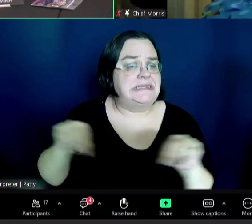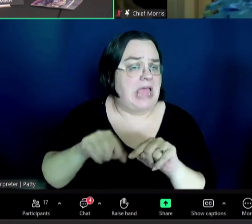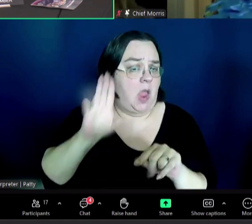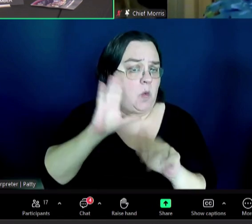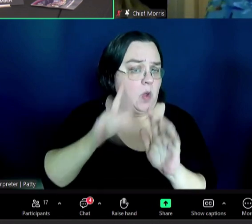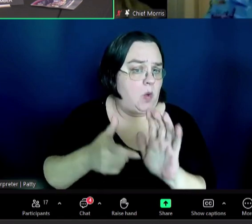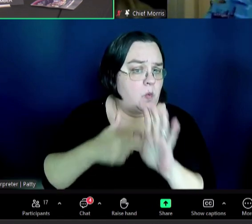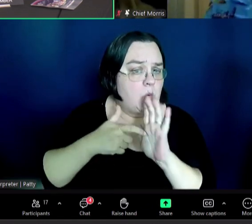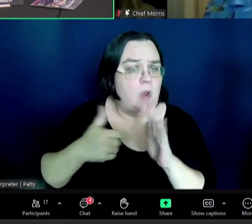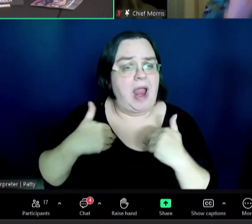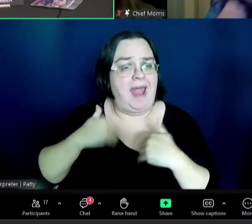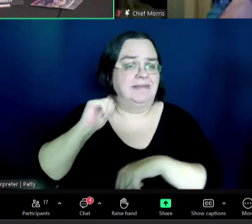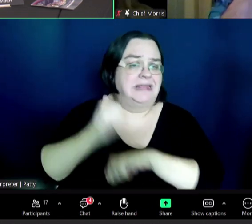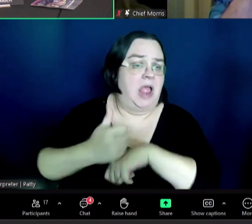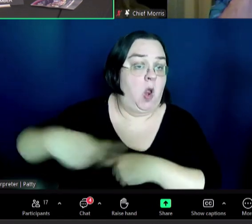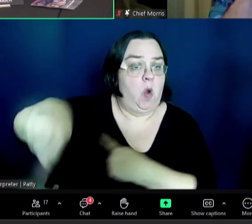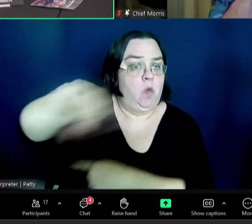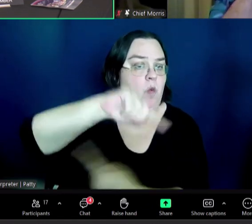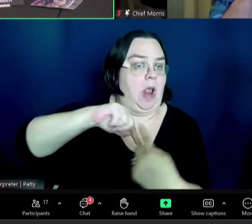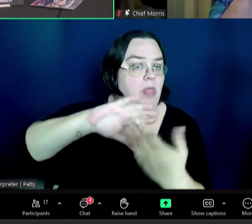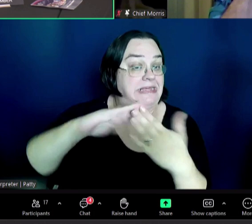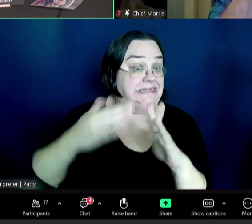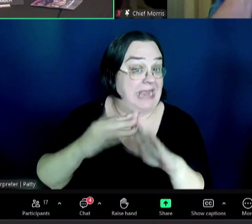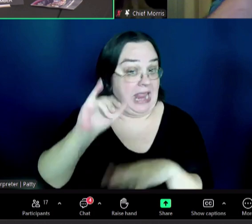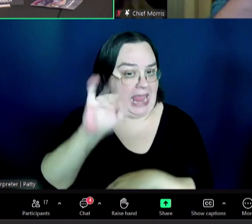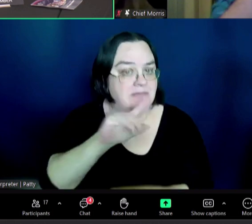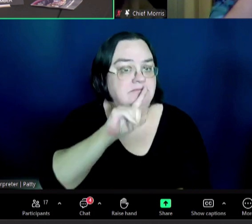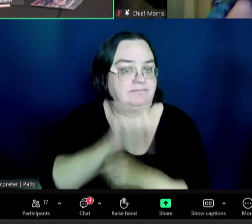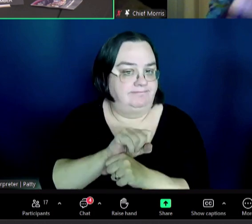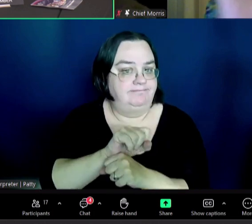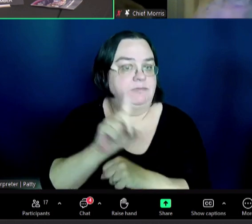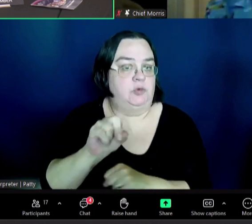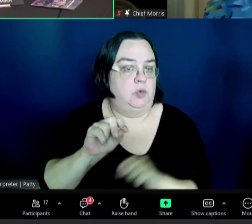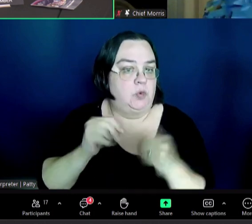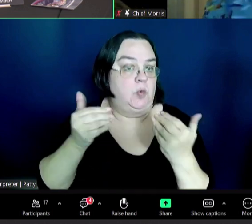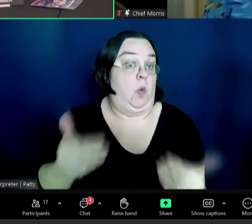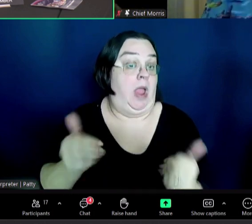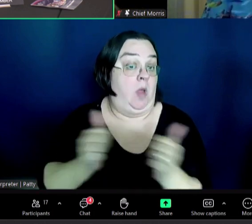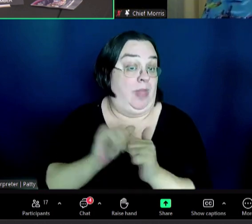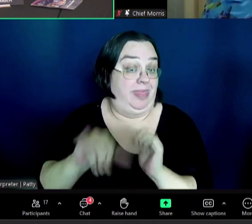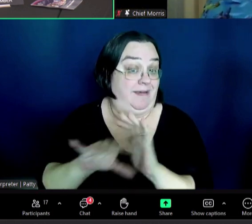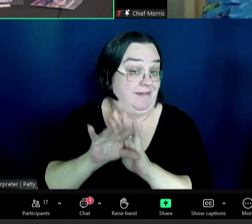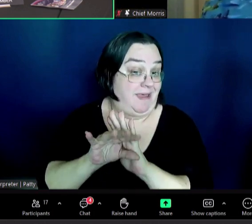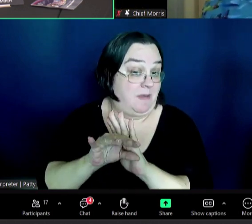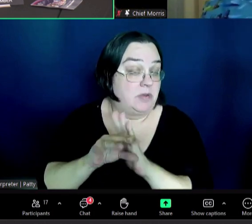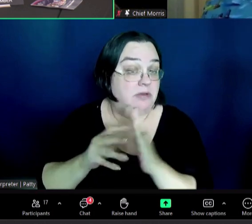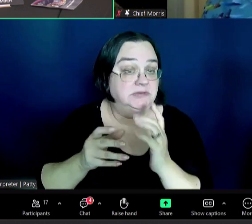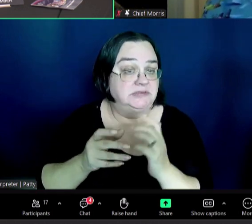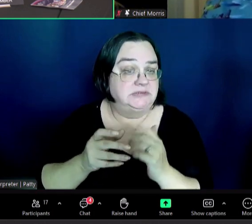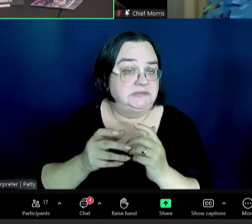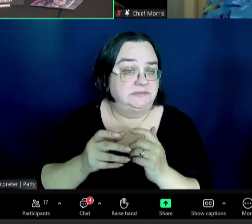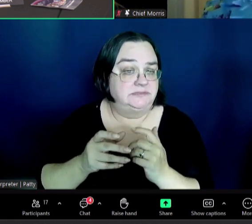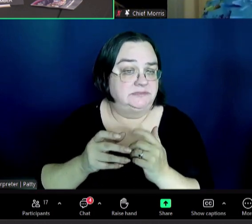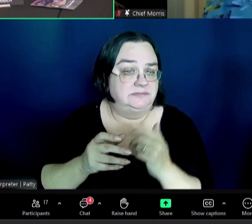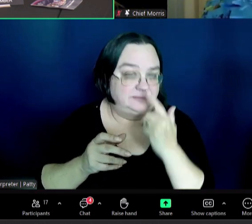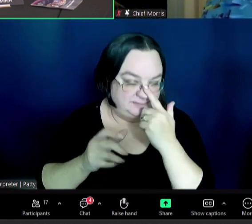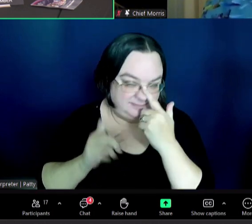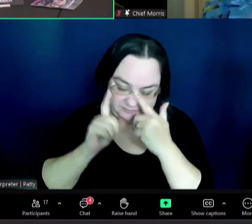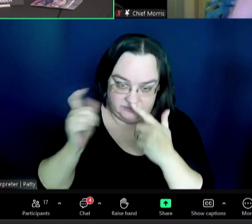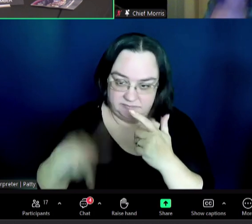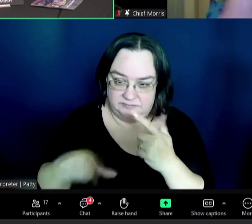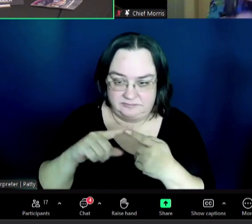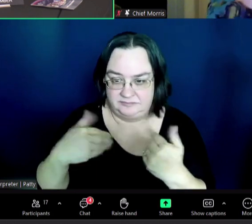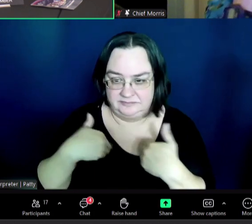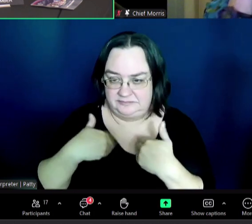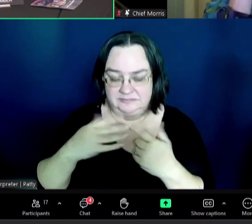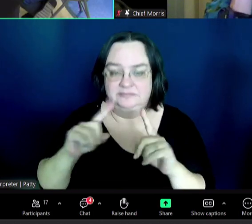around town if we were to have these cameras in town? I figure we probably have to have, you don't have to put something. By law, you